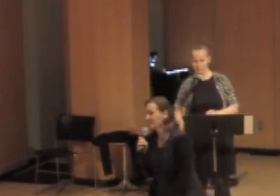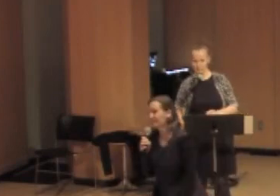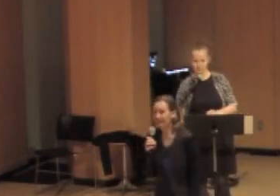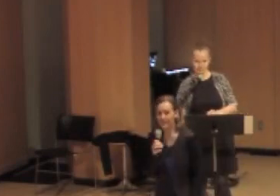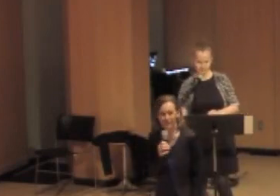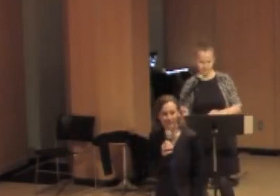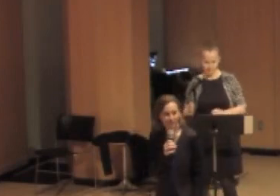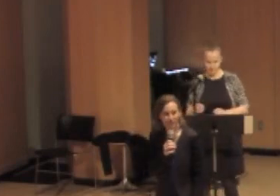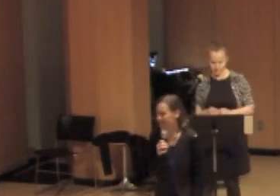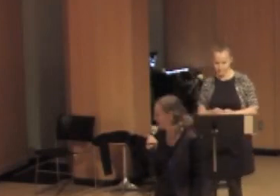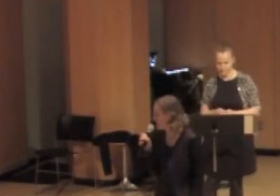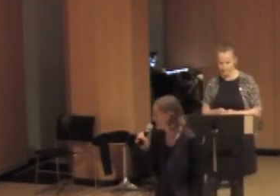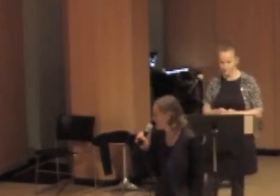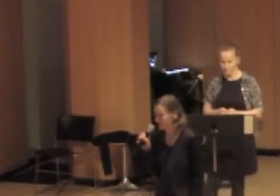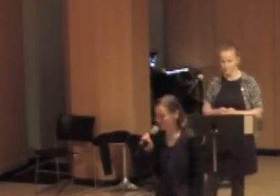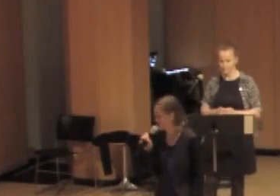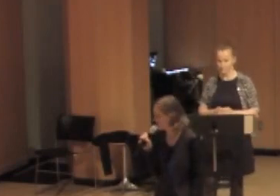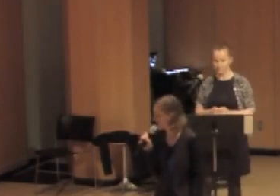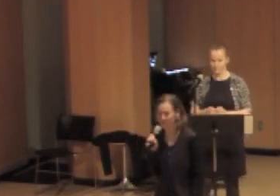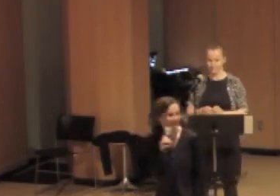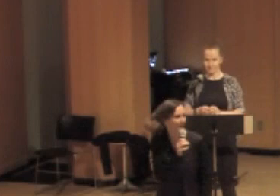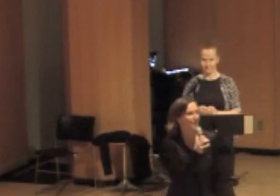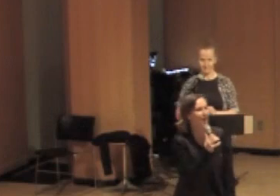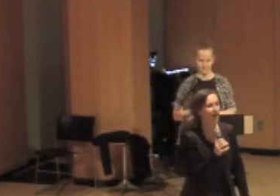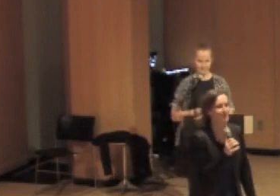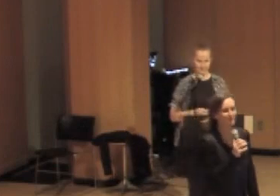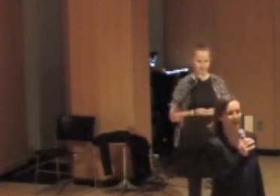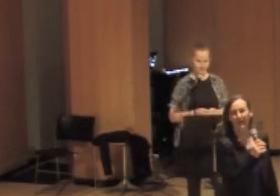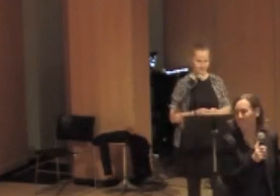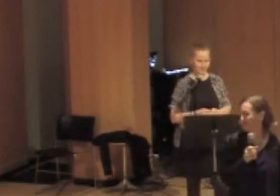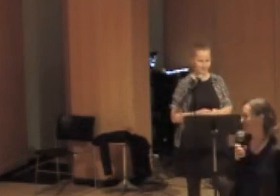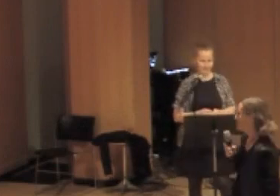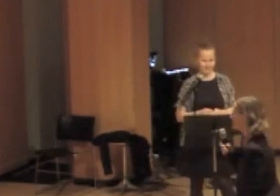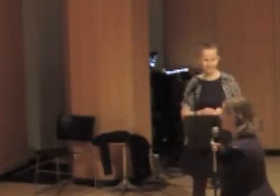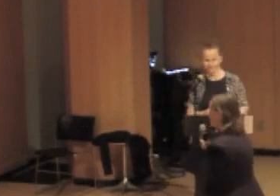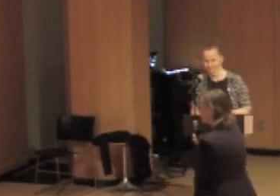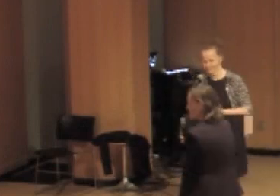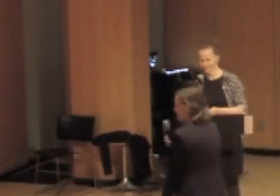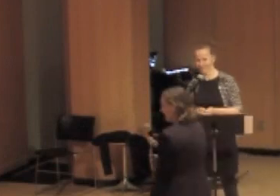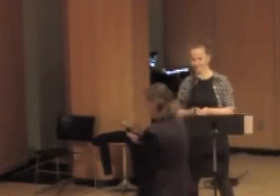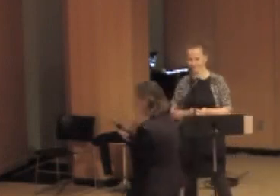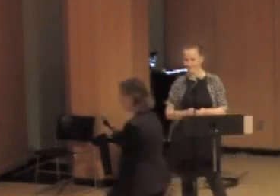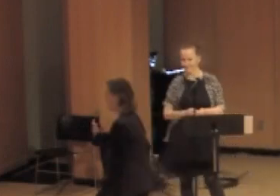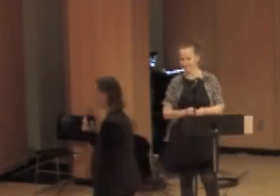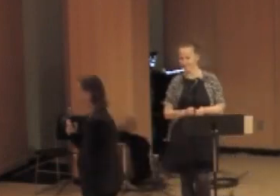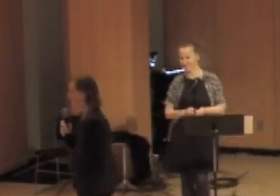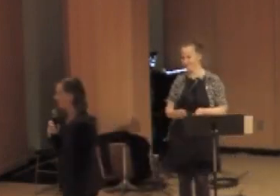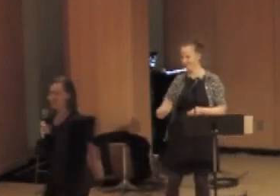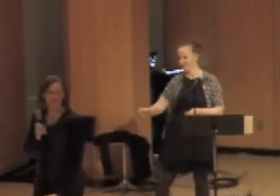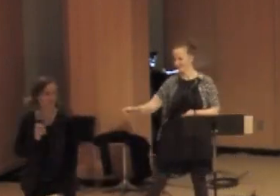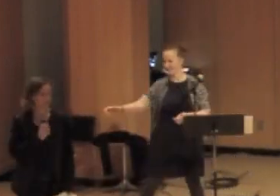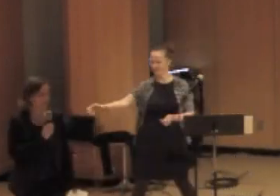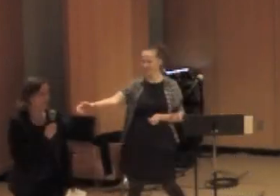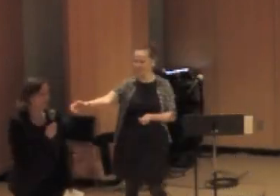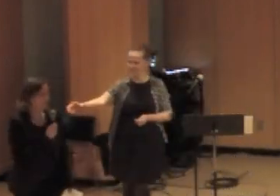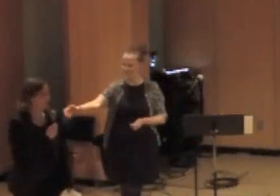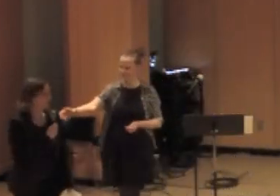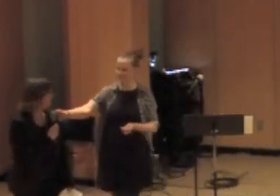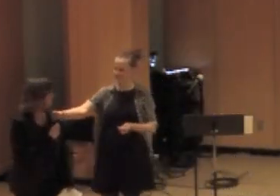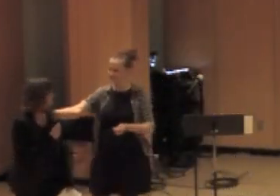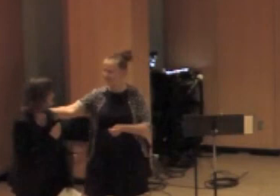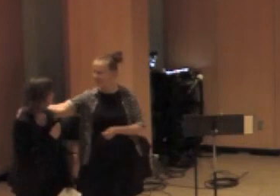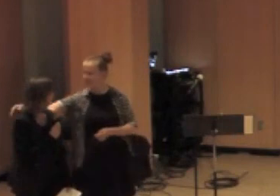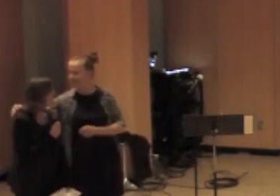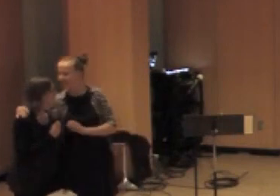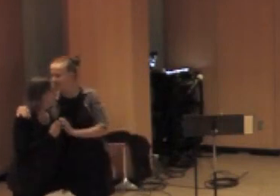saying it's very strange to say this into a microphone right now um okay so enjoy have fun let's let's just go for it do you guys feel